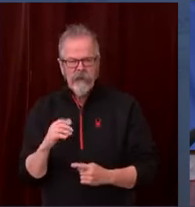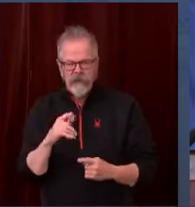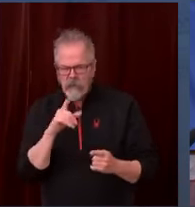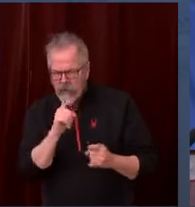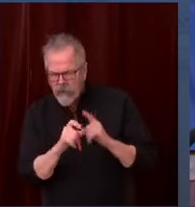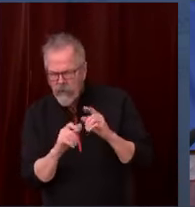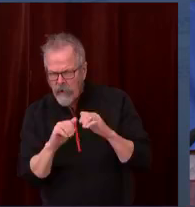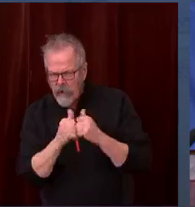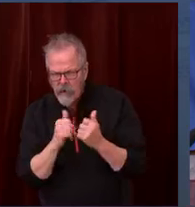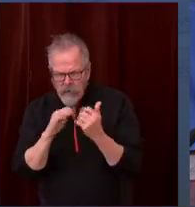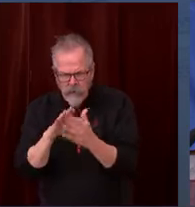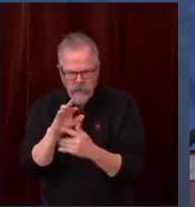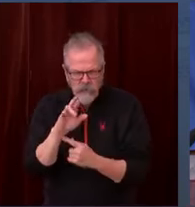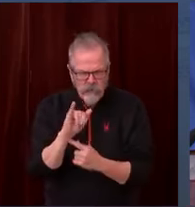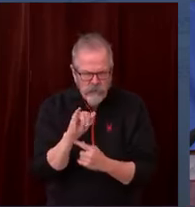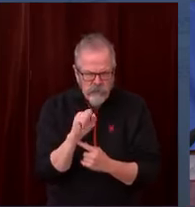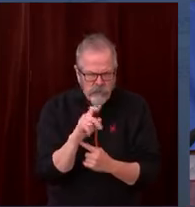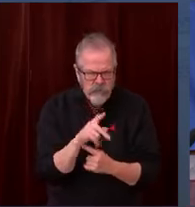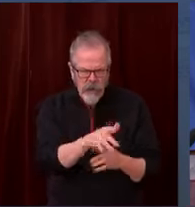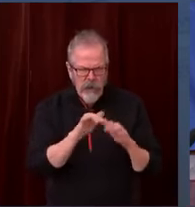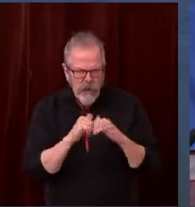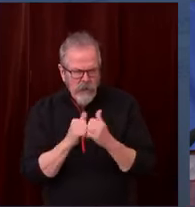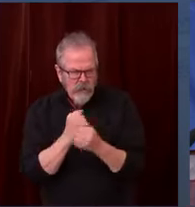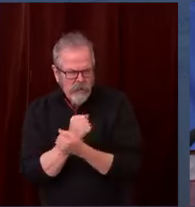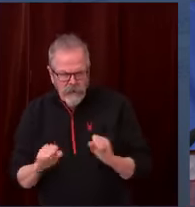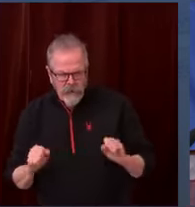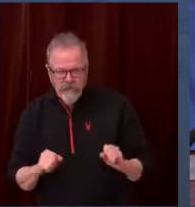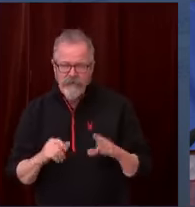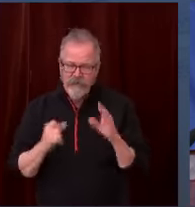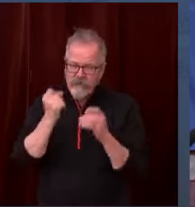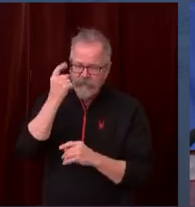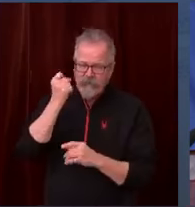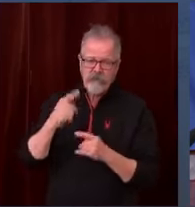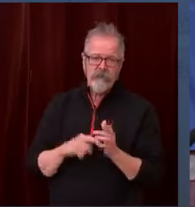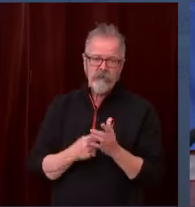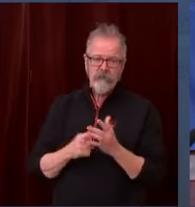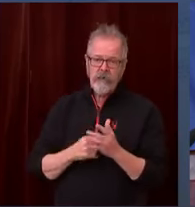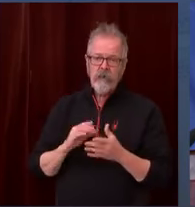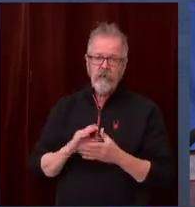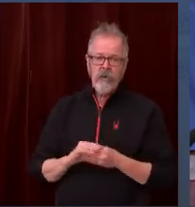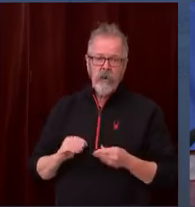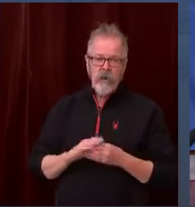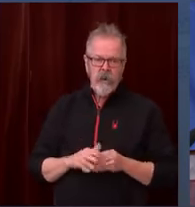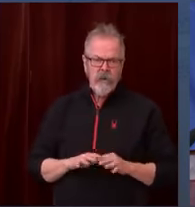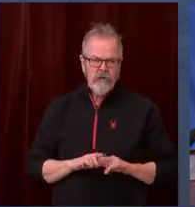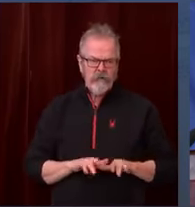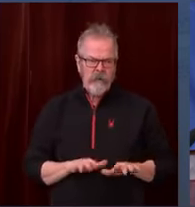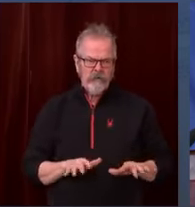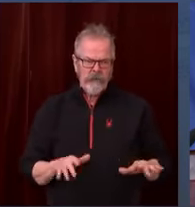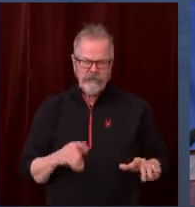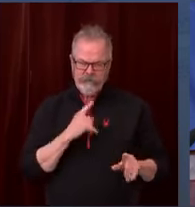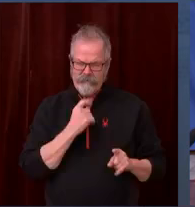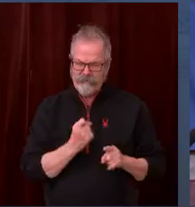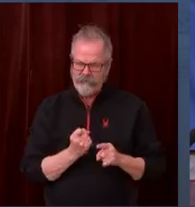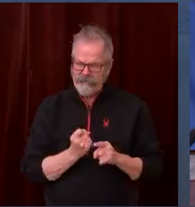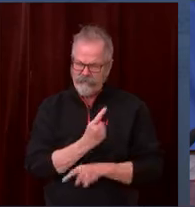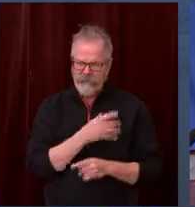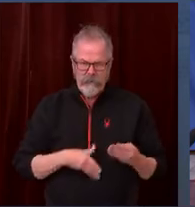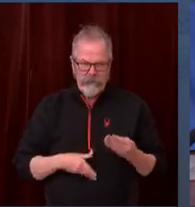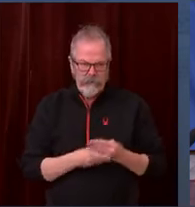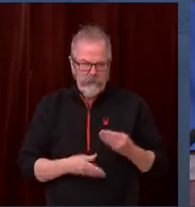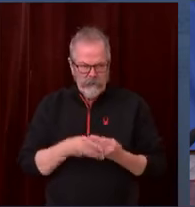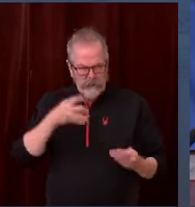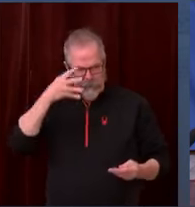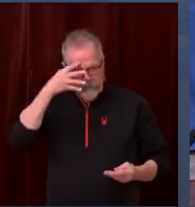that just are not accurate. Sometimes rumors get started by individuals who are incarcerated that are frankly